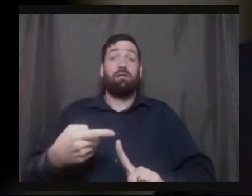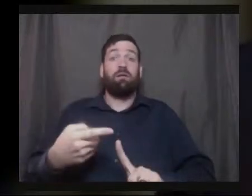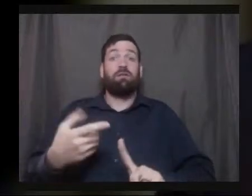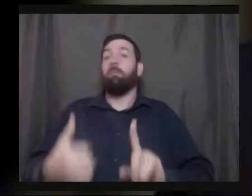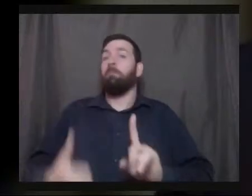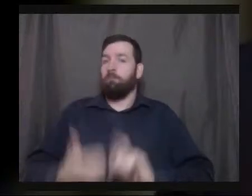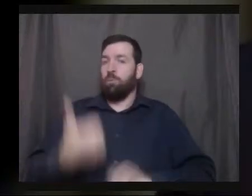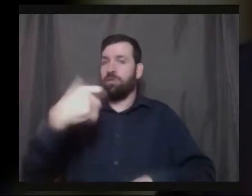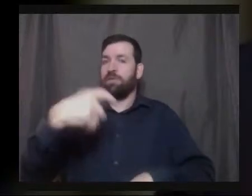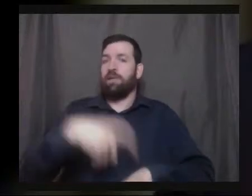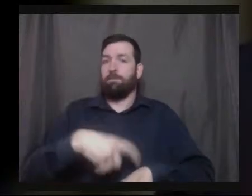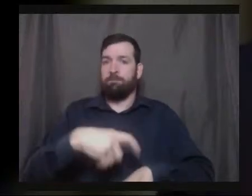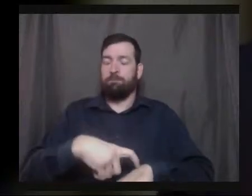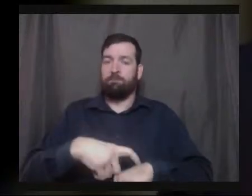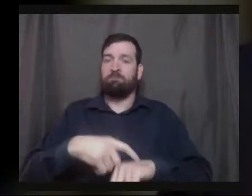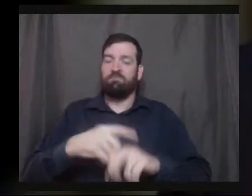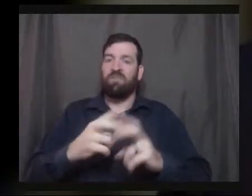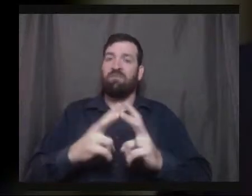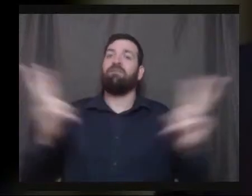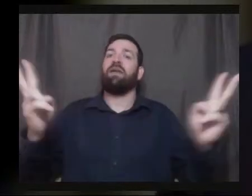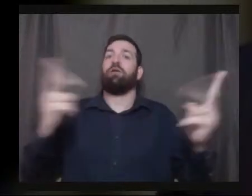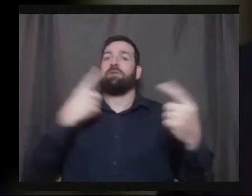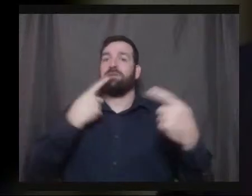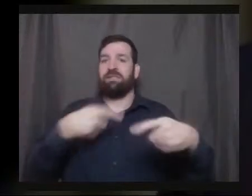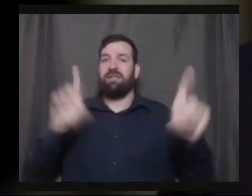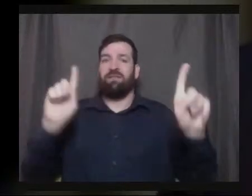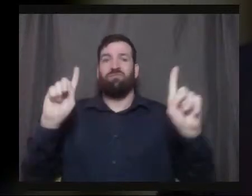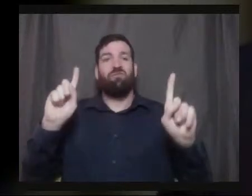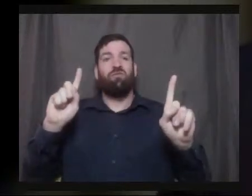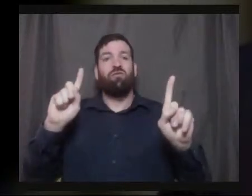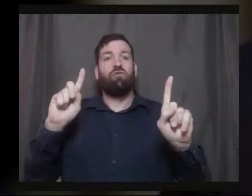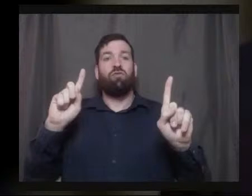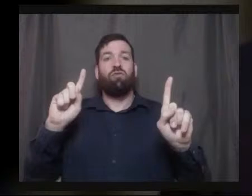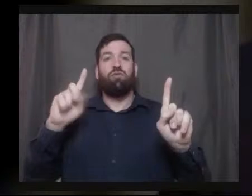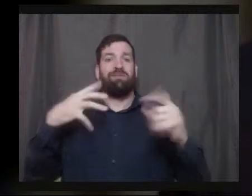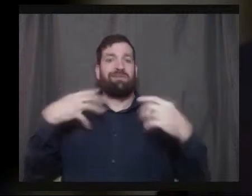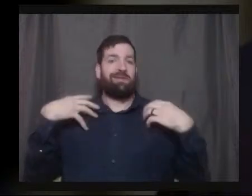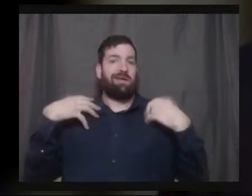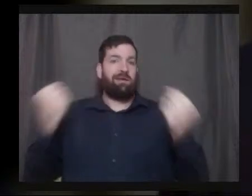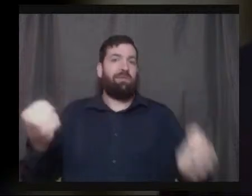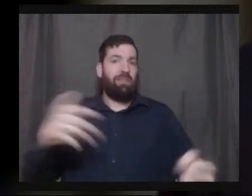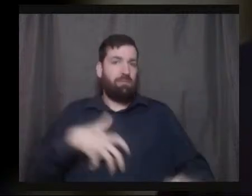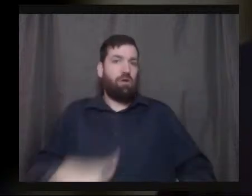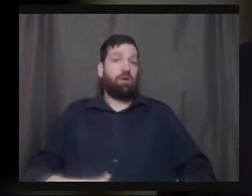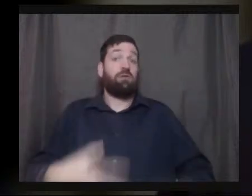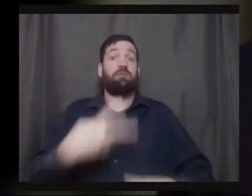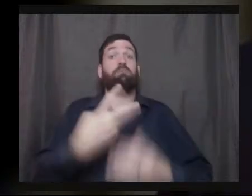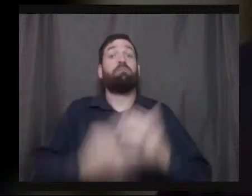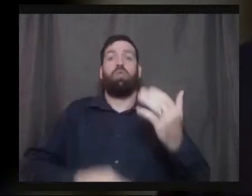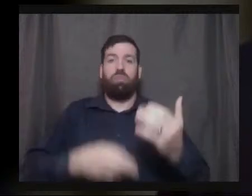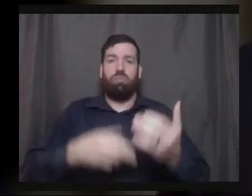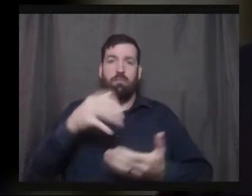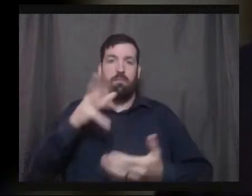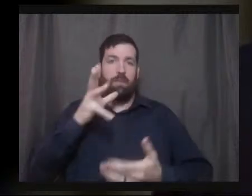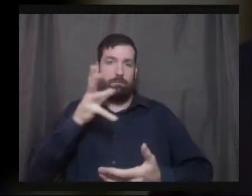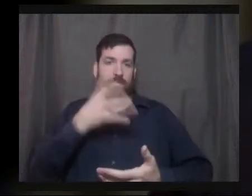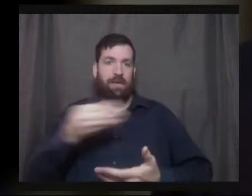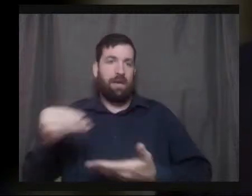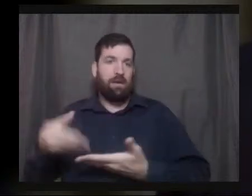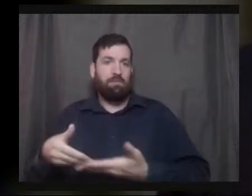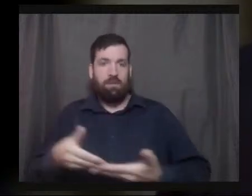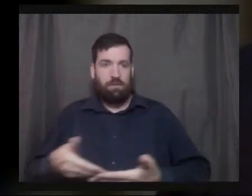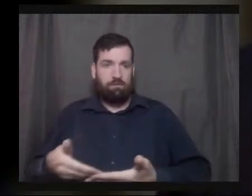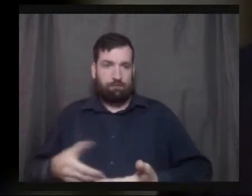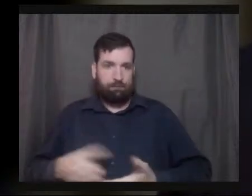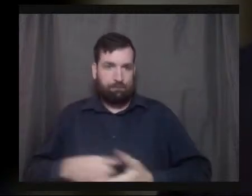time we're seeing a very successful, healthy pregnancy outcome for both mom and baby. And with that, I also